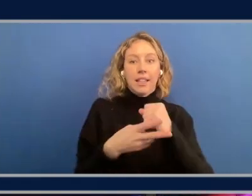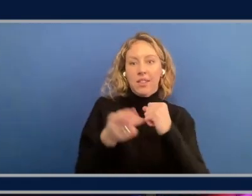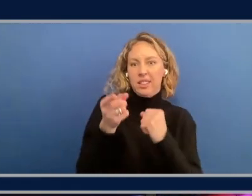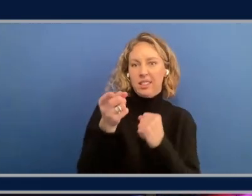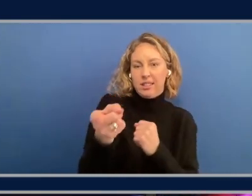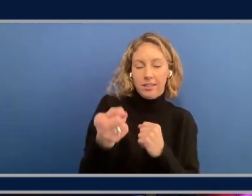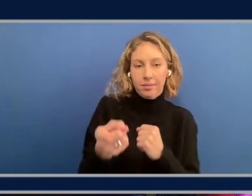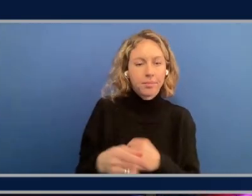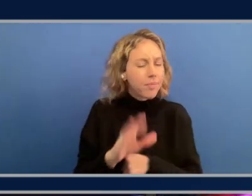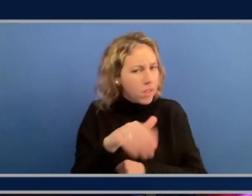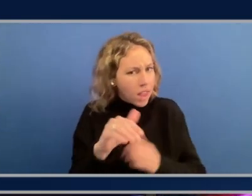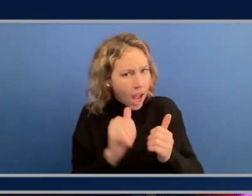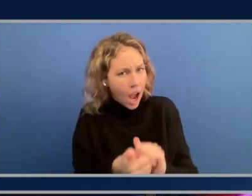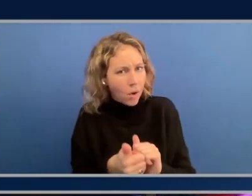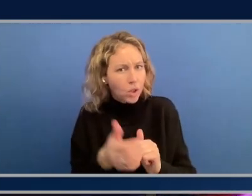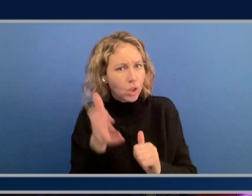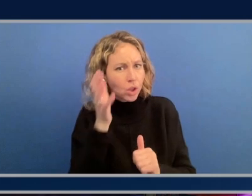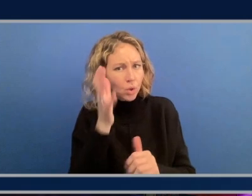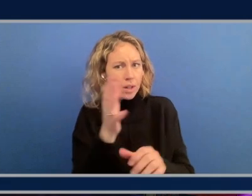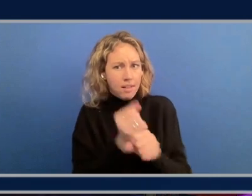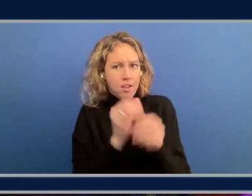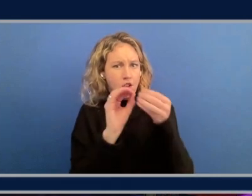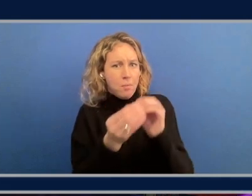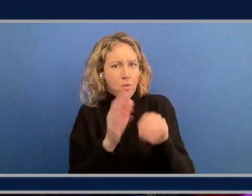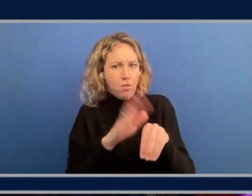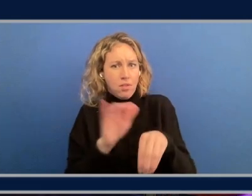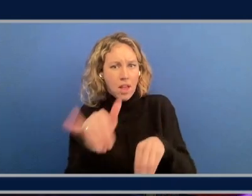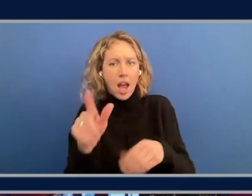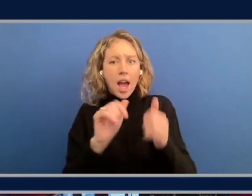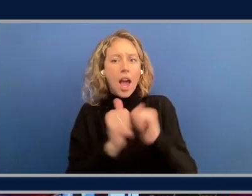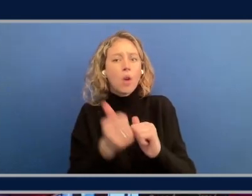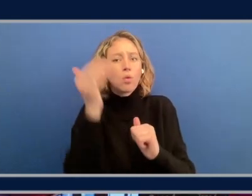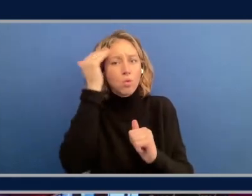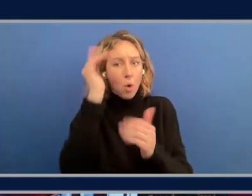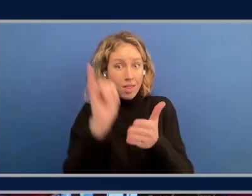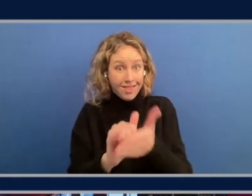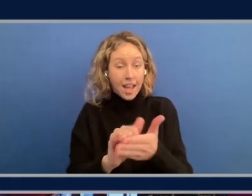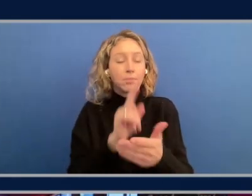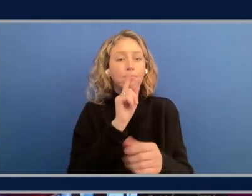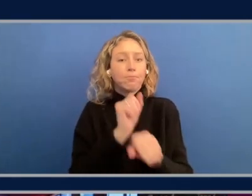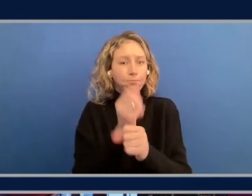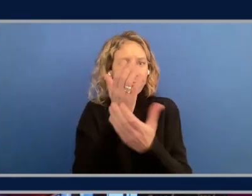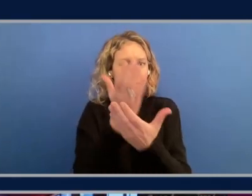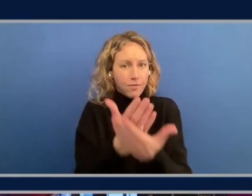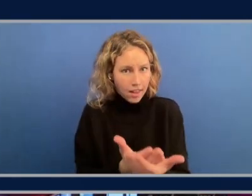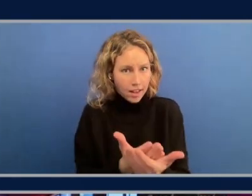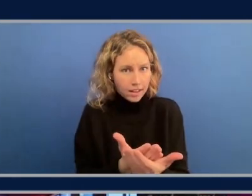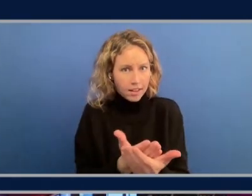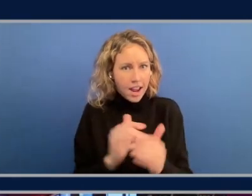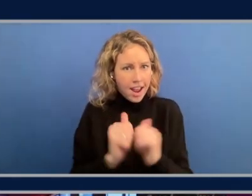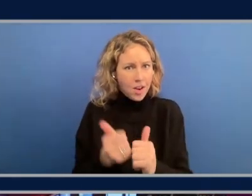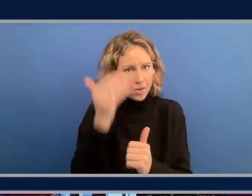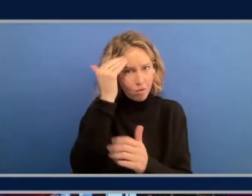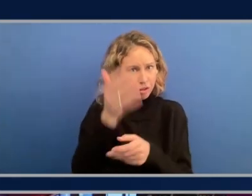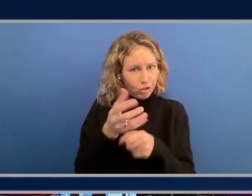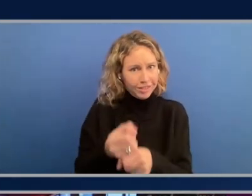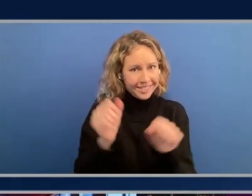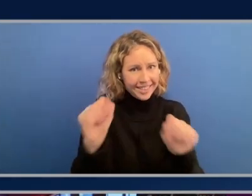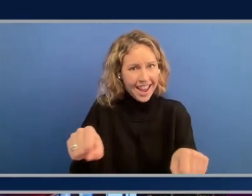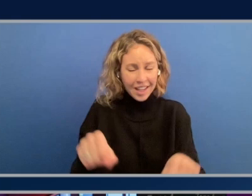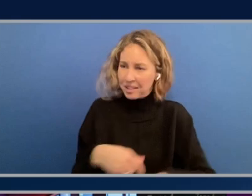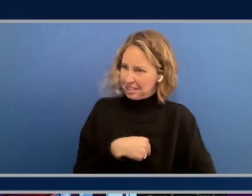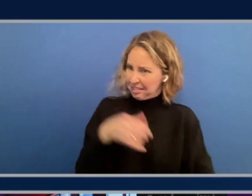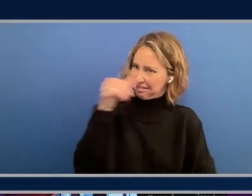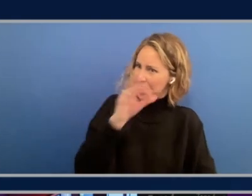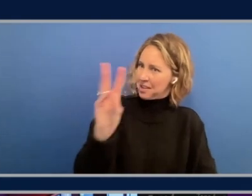how do we quantify this? Like, how do we know what we're seeing is actually valid? Yeah. Good question. Oh, No, wow. you're doing Yeah, our job wow. for us.